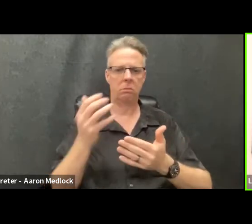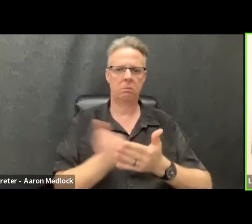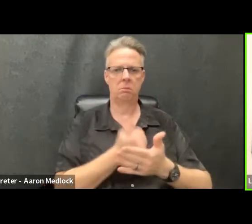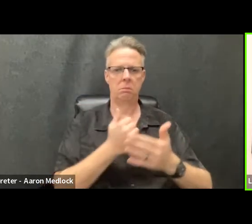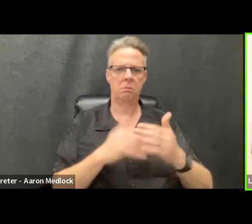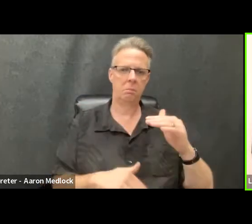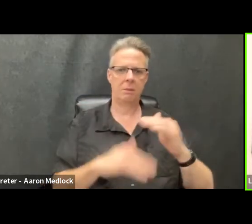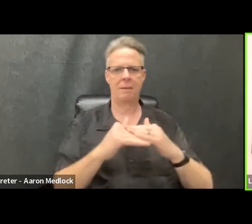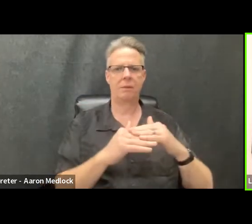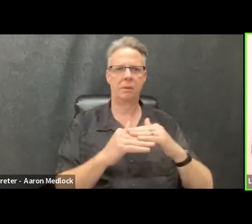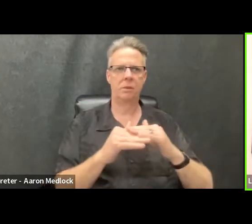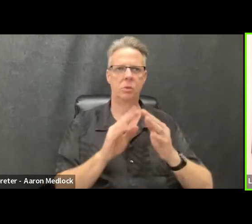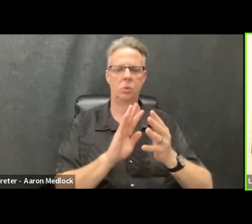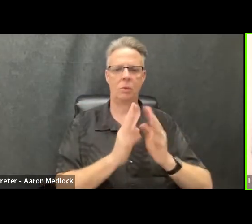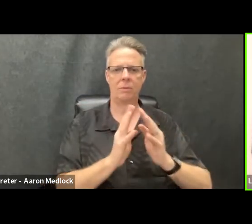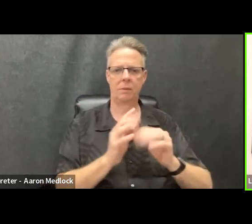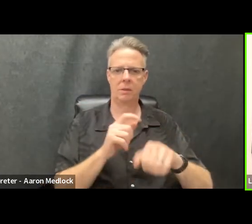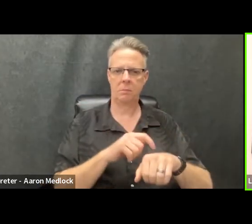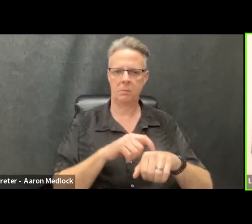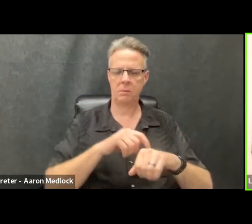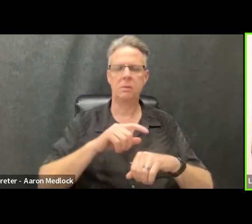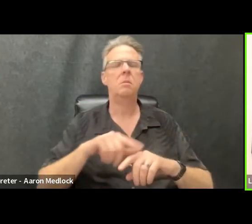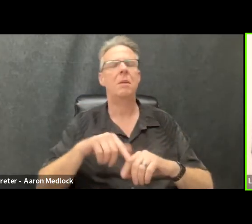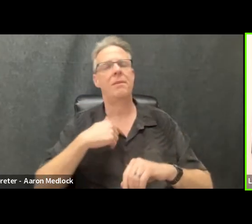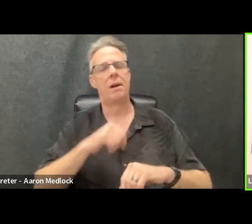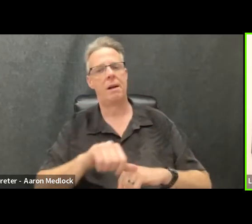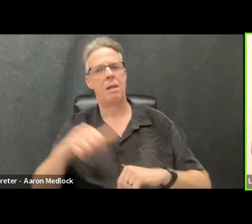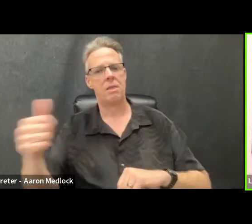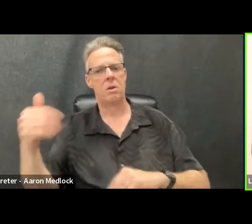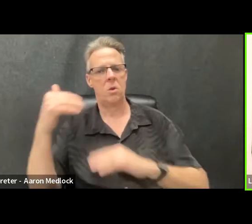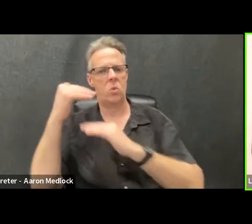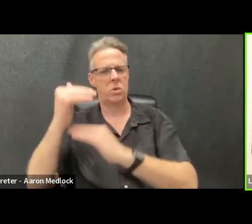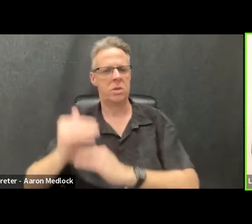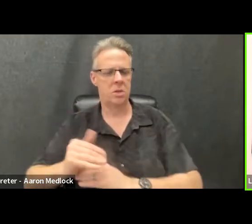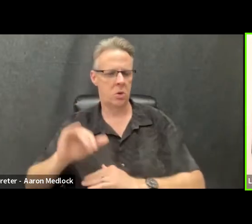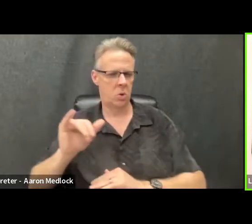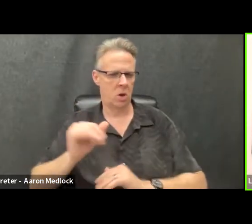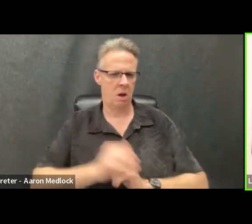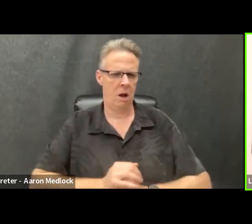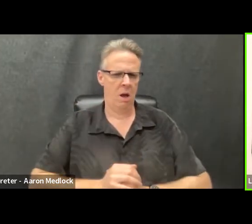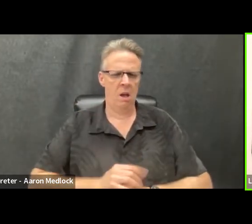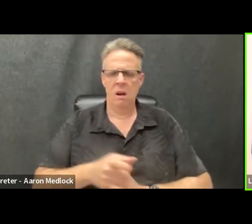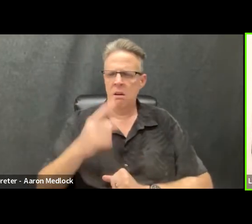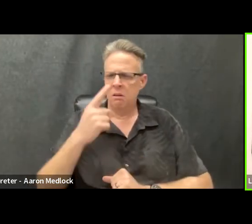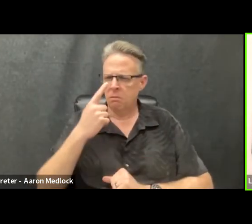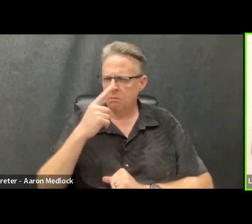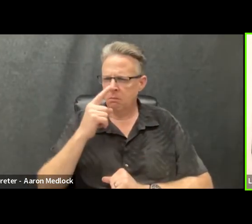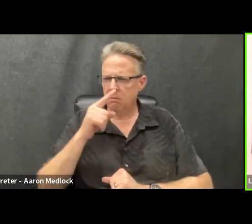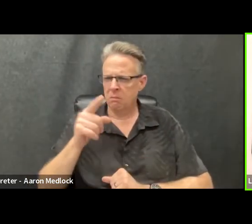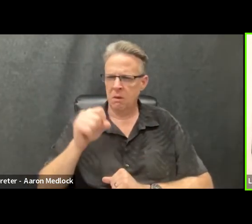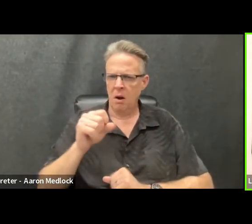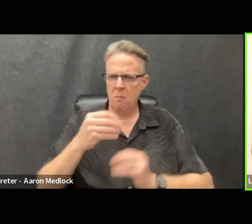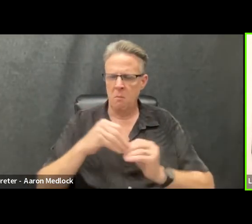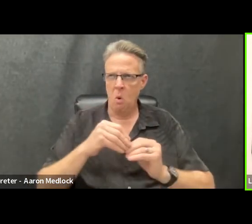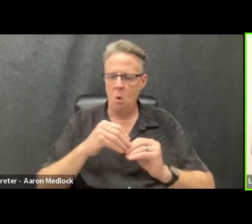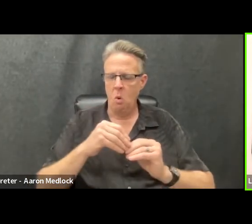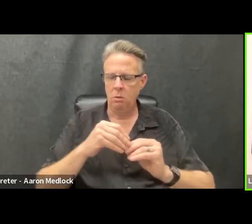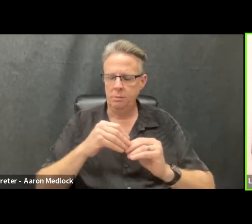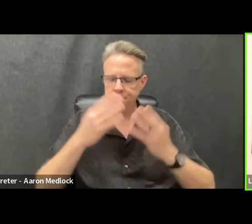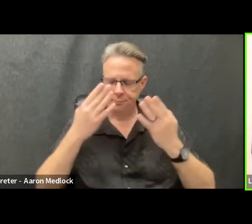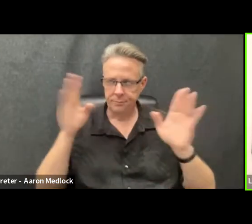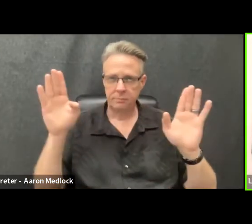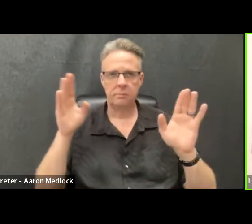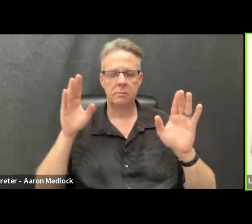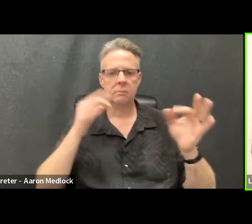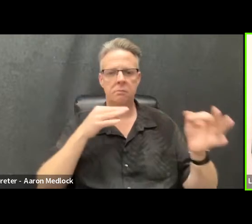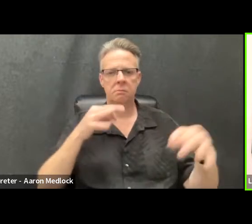maximize traffic, but then you have other restrictions. But might you just provide some bigger picture context about